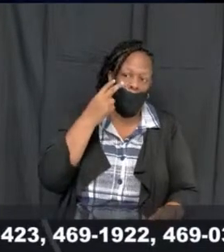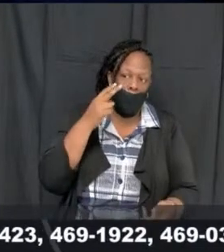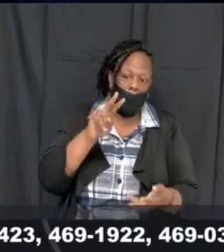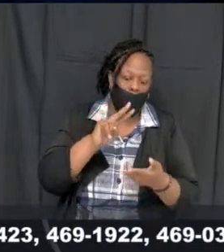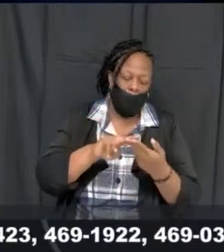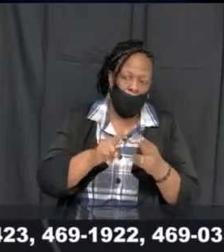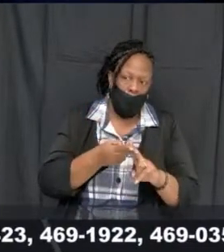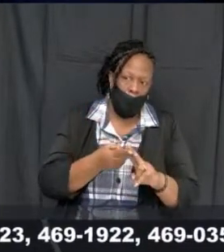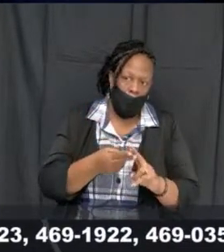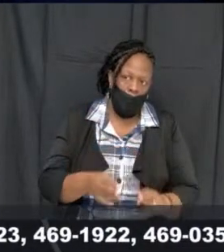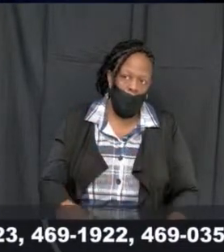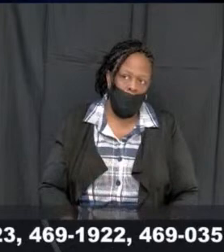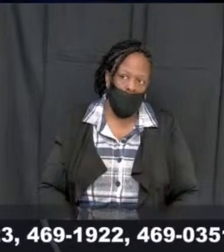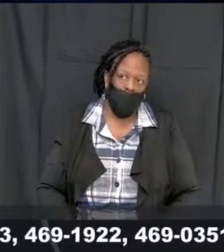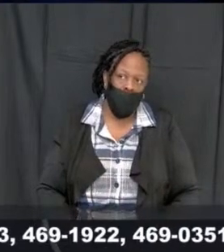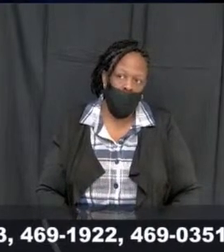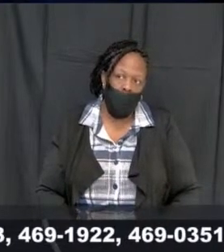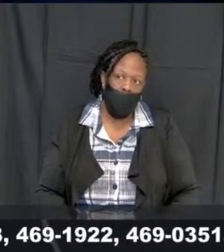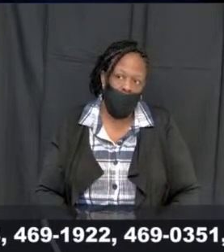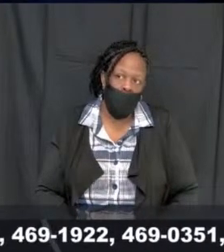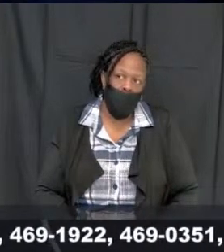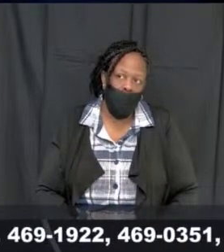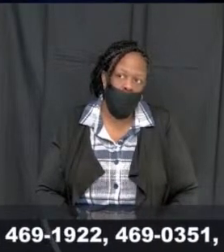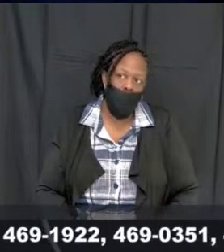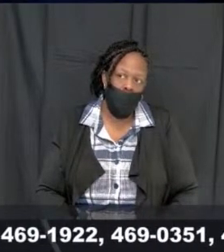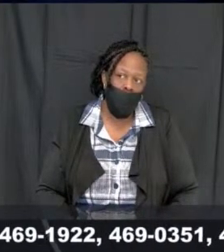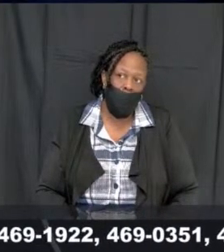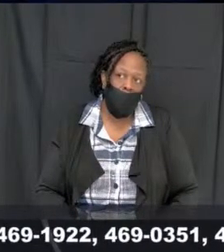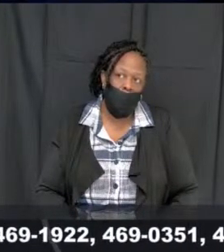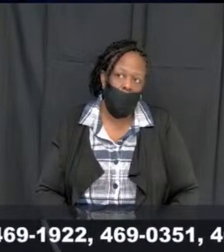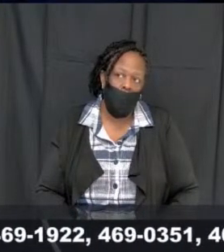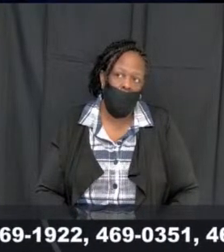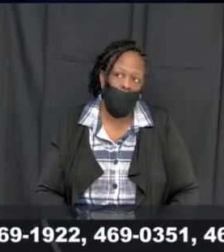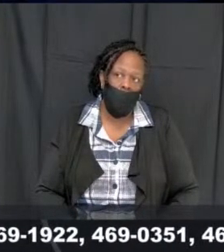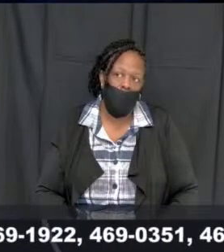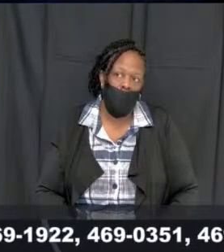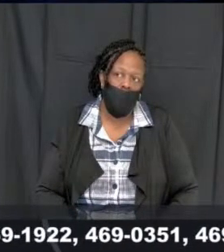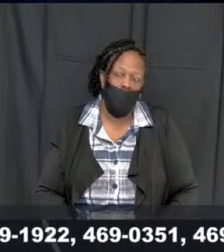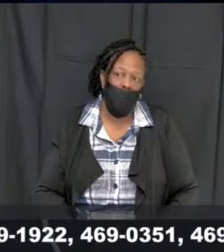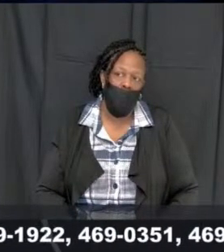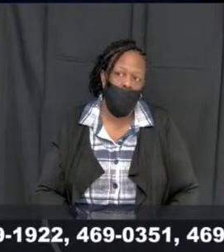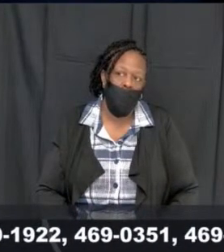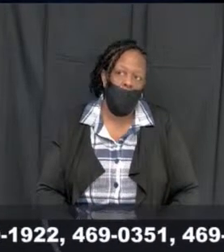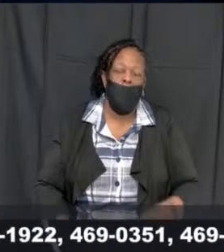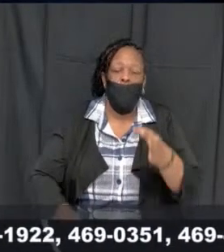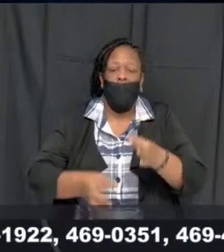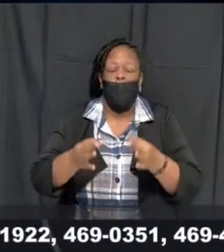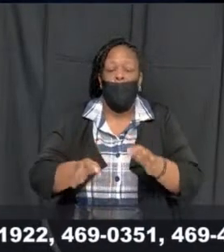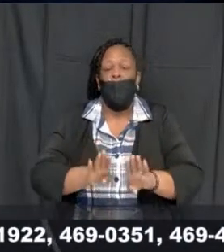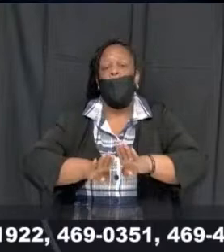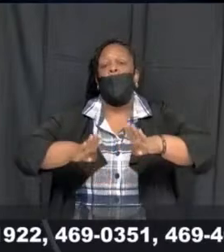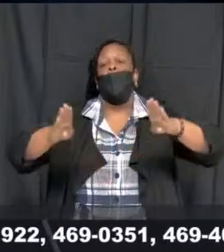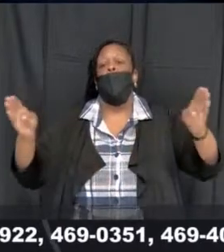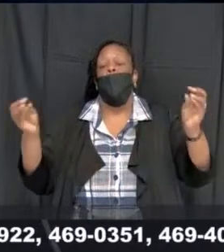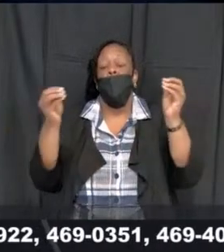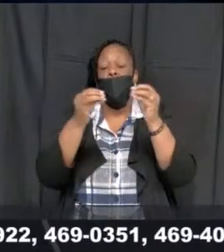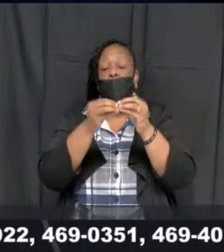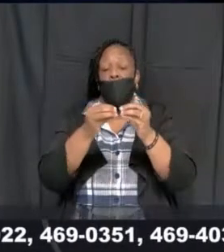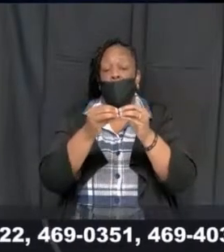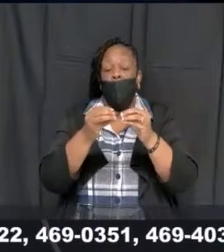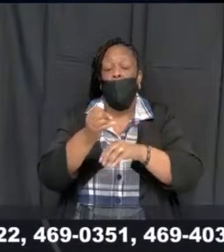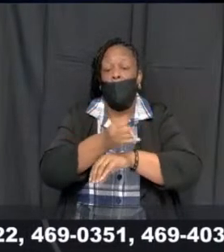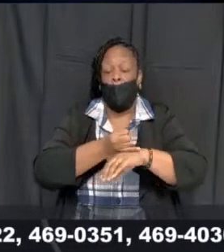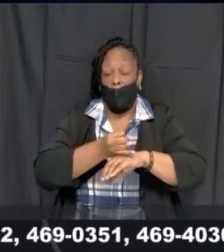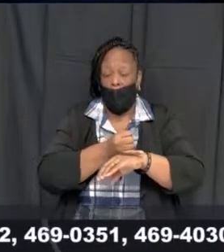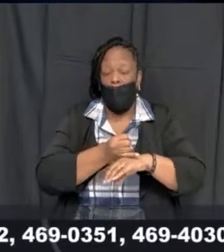sometimes relate to. But if we really want to open up, this is the route that we are going to have